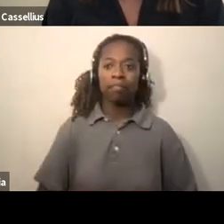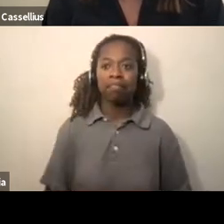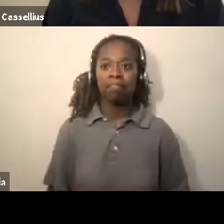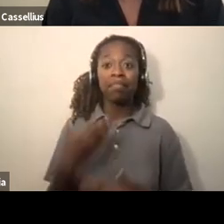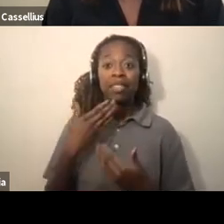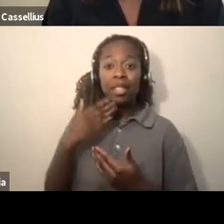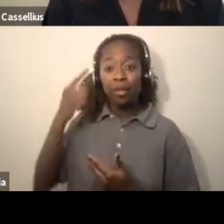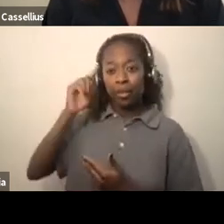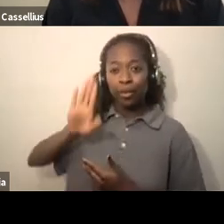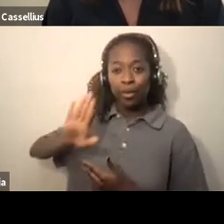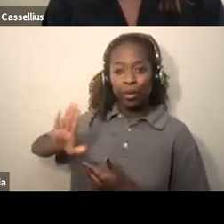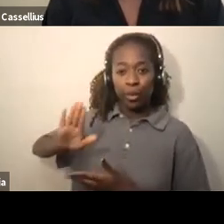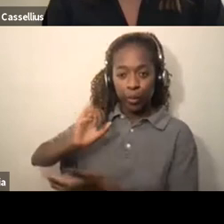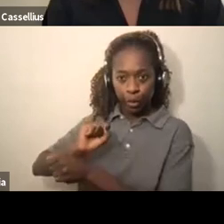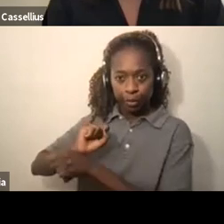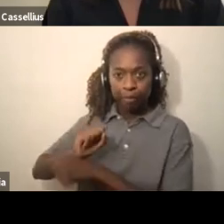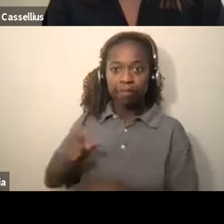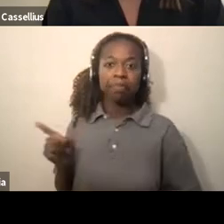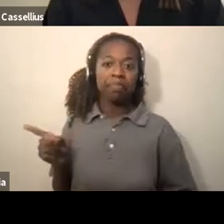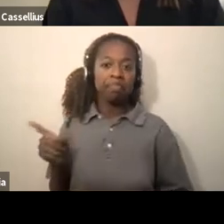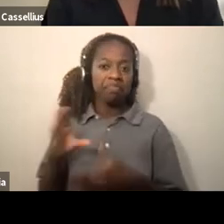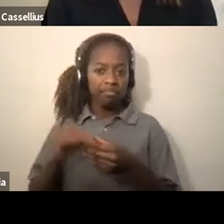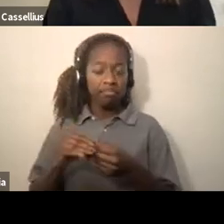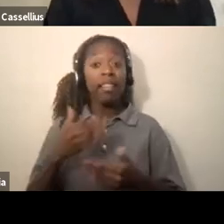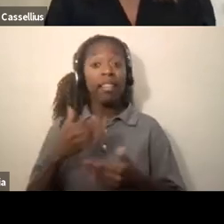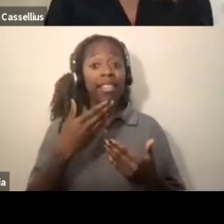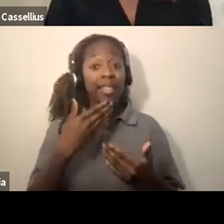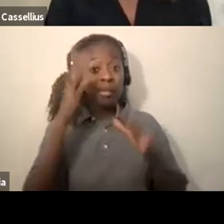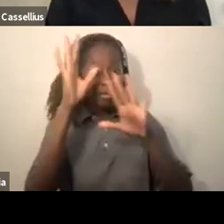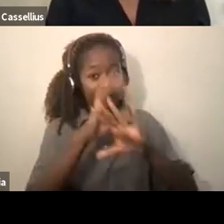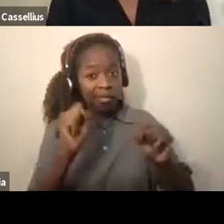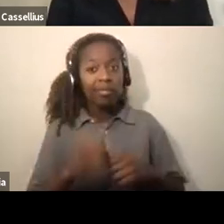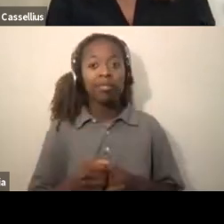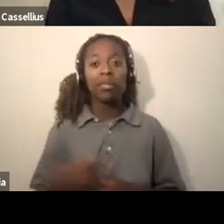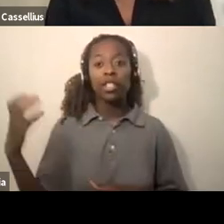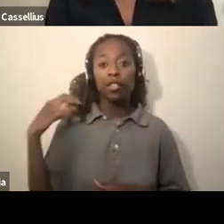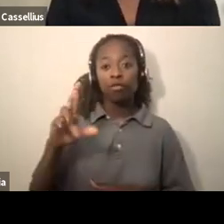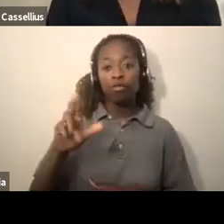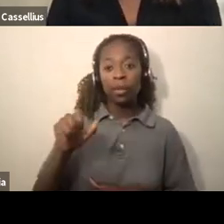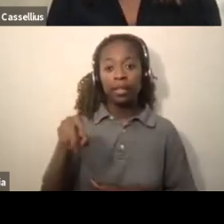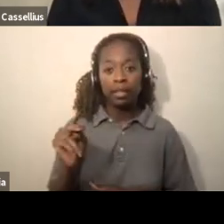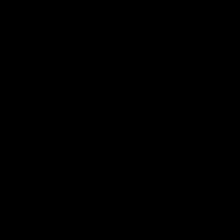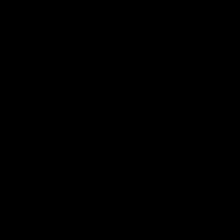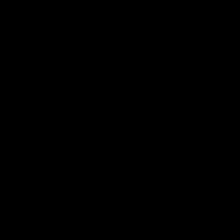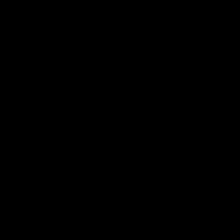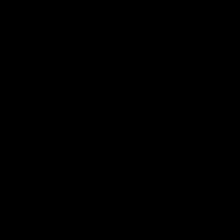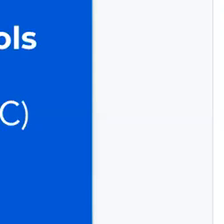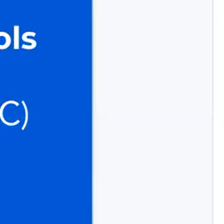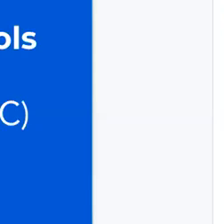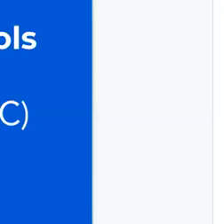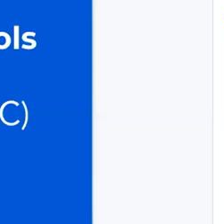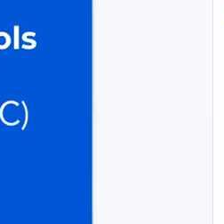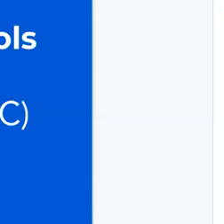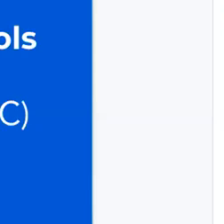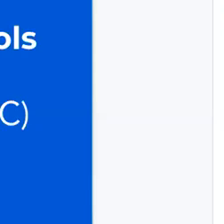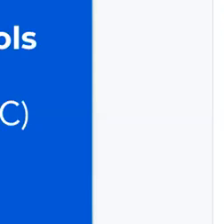for your work thank you thank you superintendent cassellius chair robinson school committee members and members of the public thank